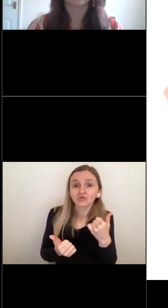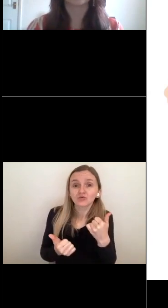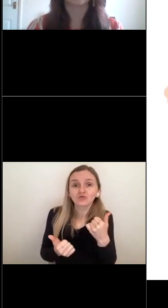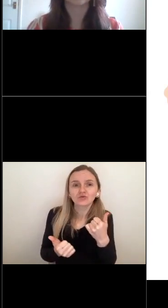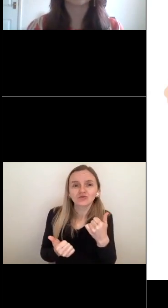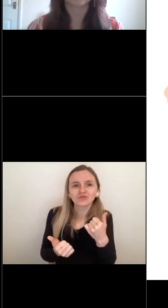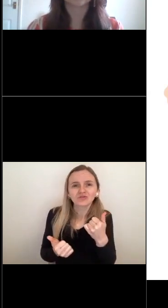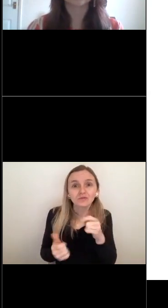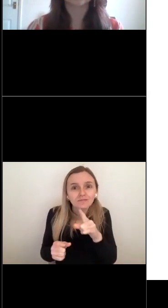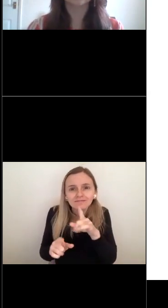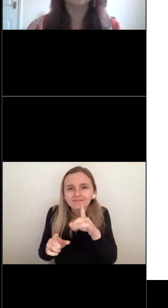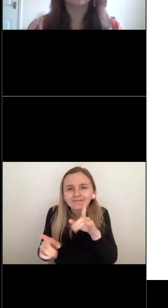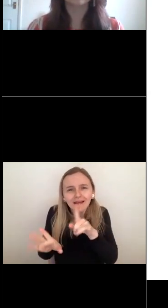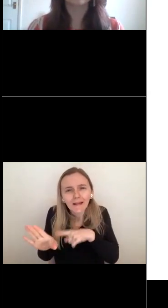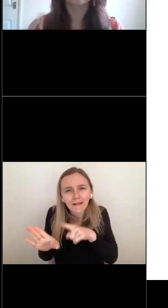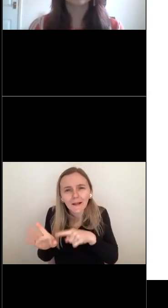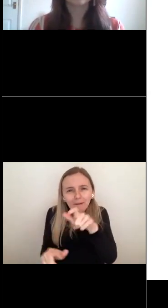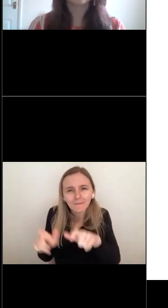young people.